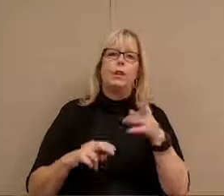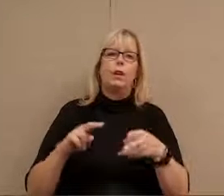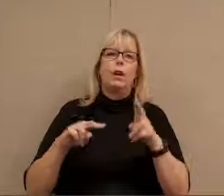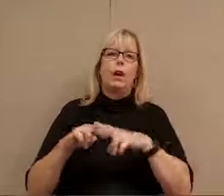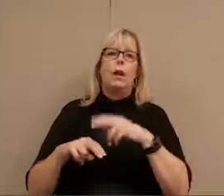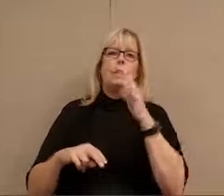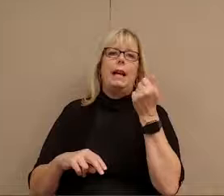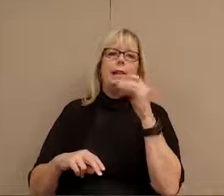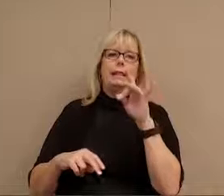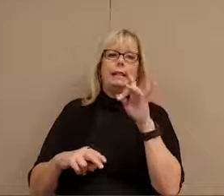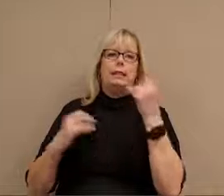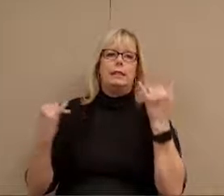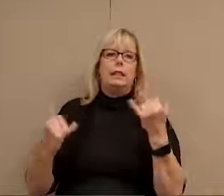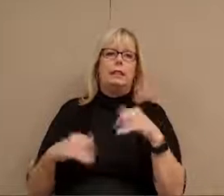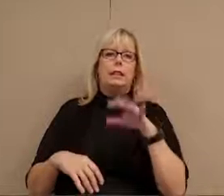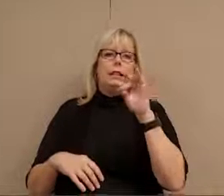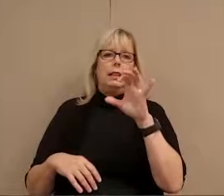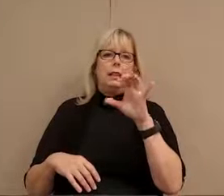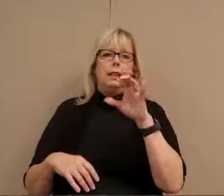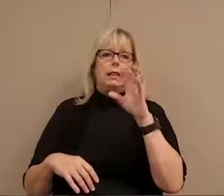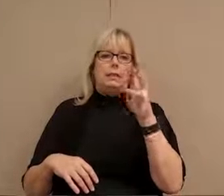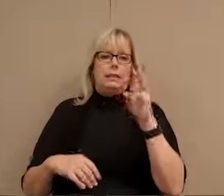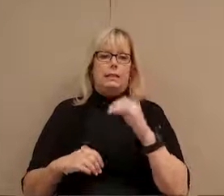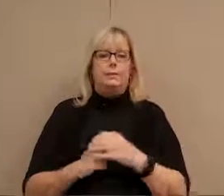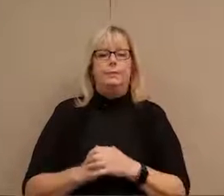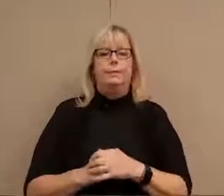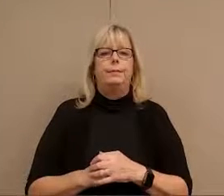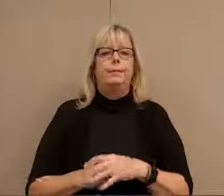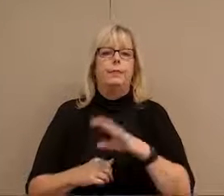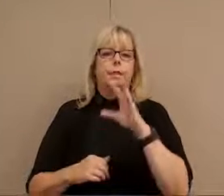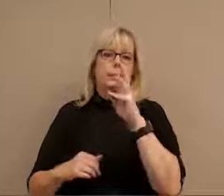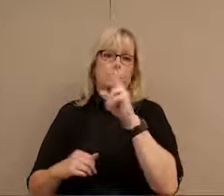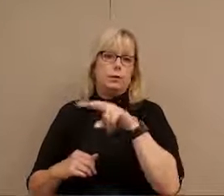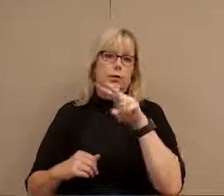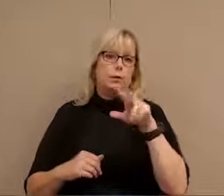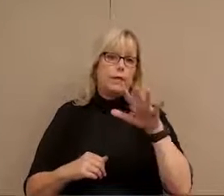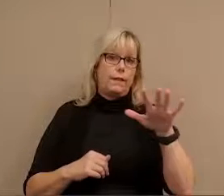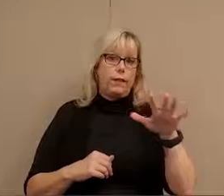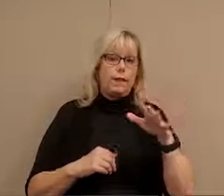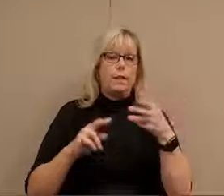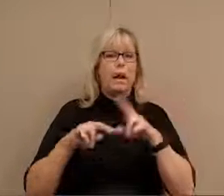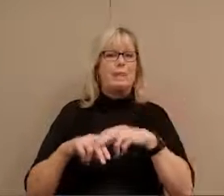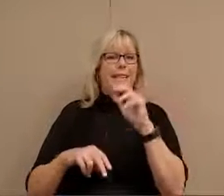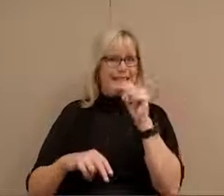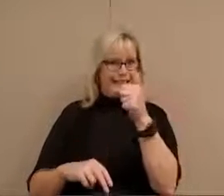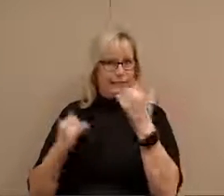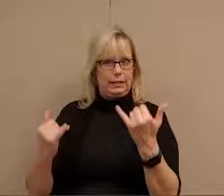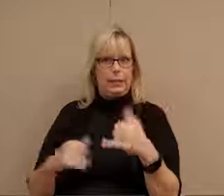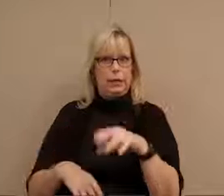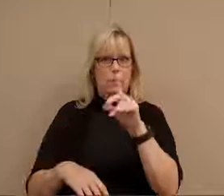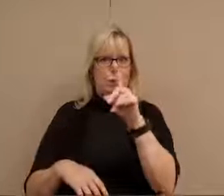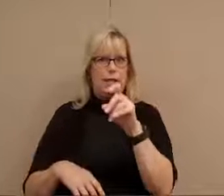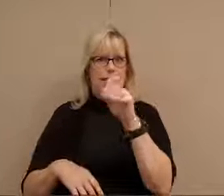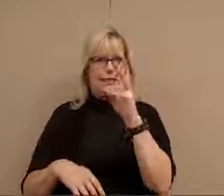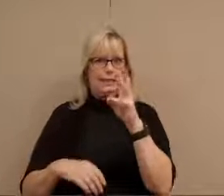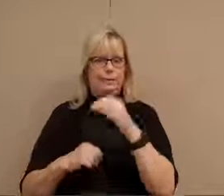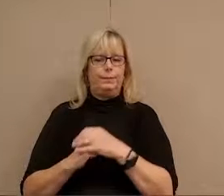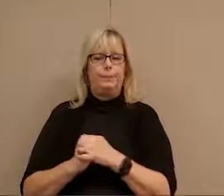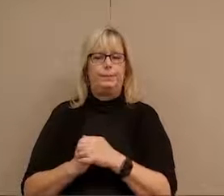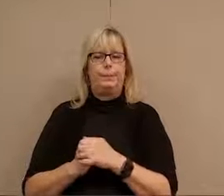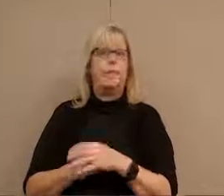62254 up 18 to 906. 62255 up 10 to